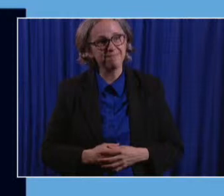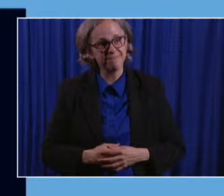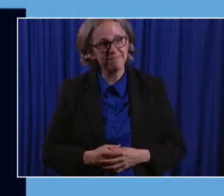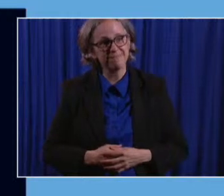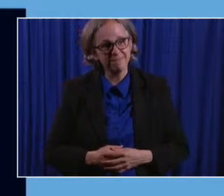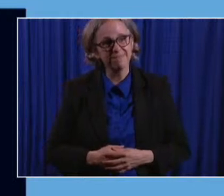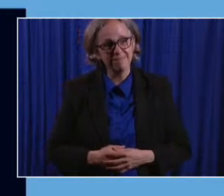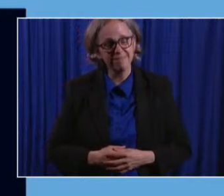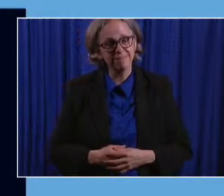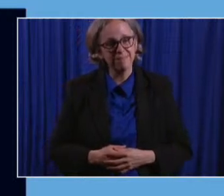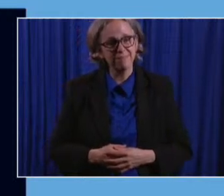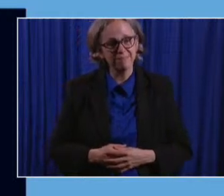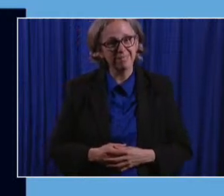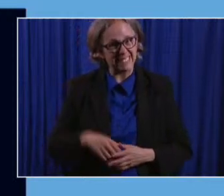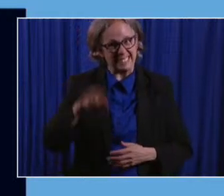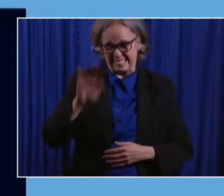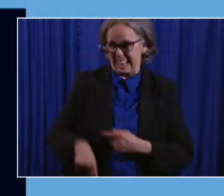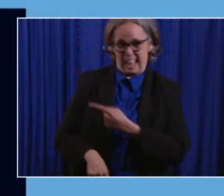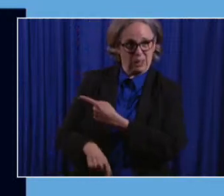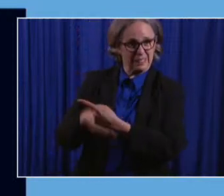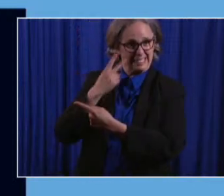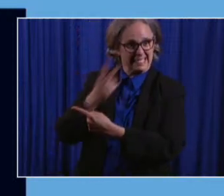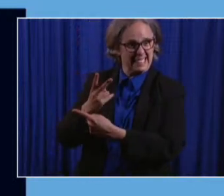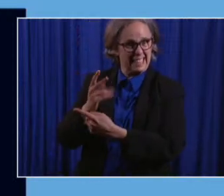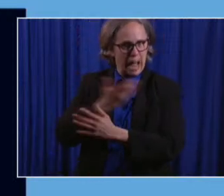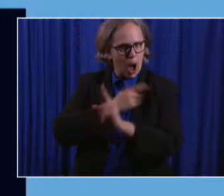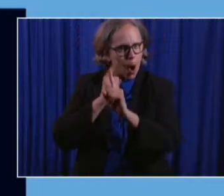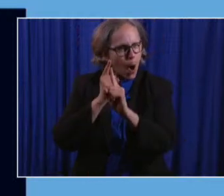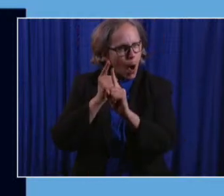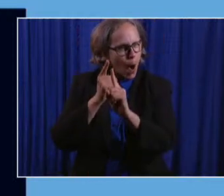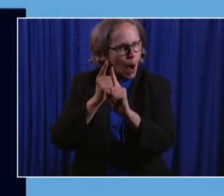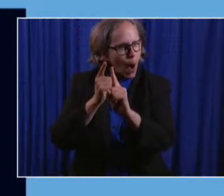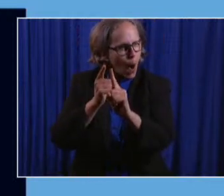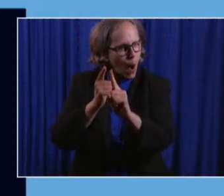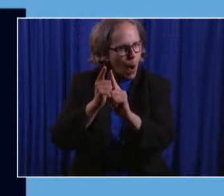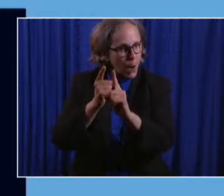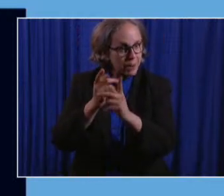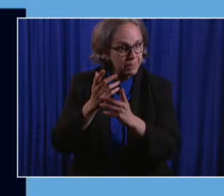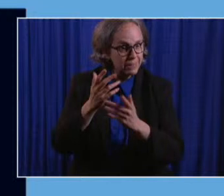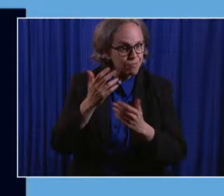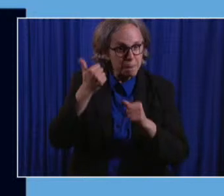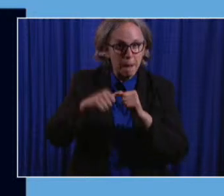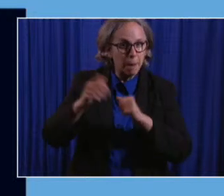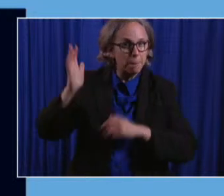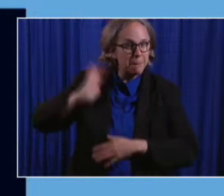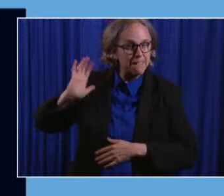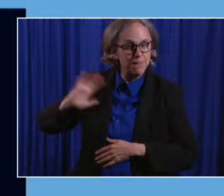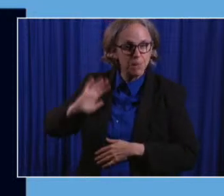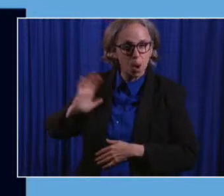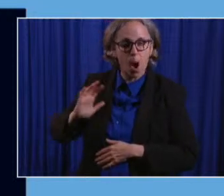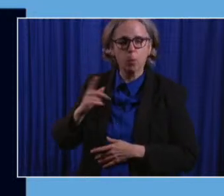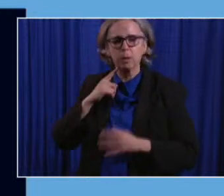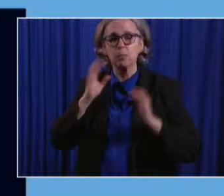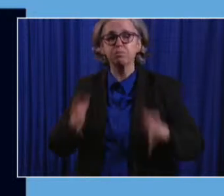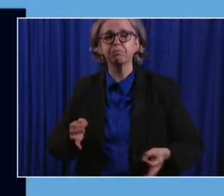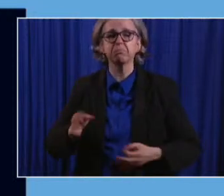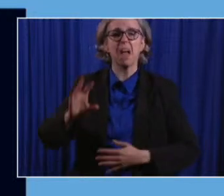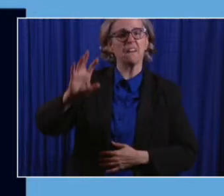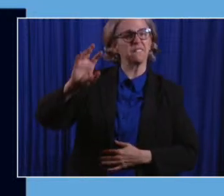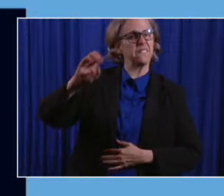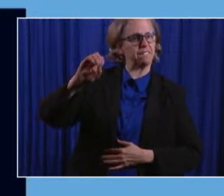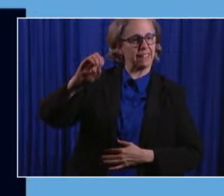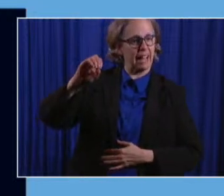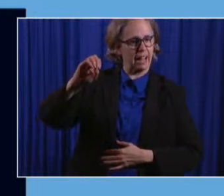This is the number we continue to look at. If you recall, some time ago, we said 50 cases